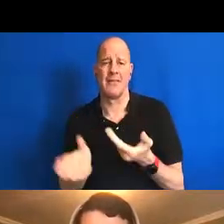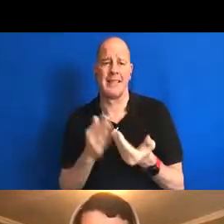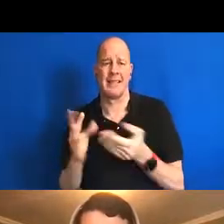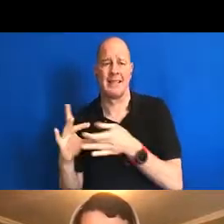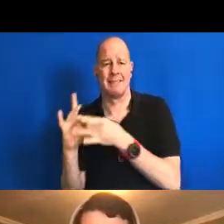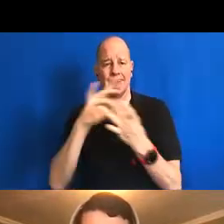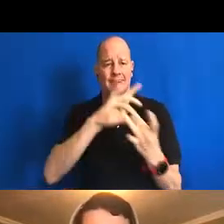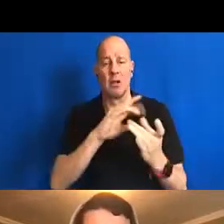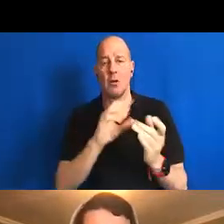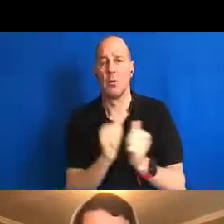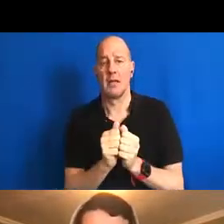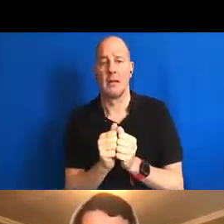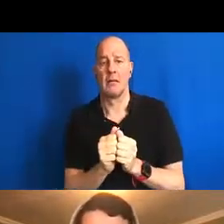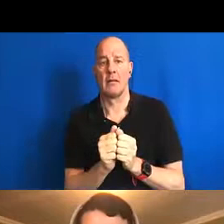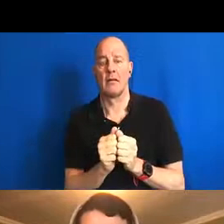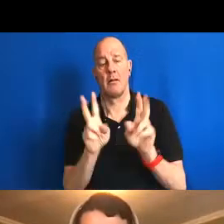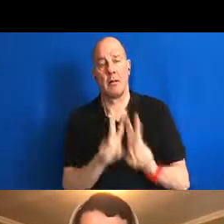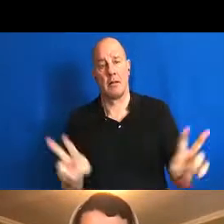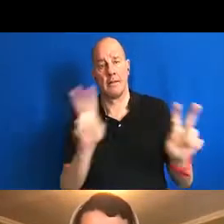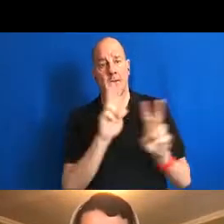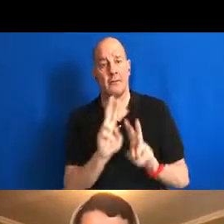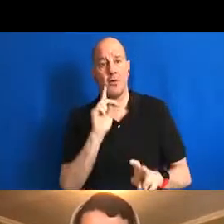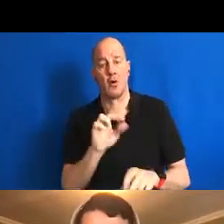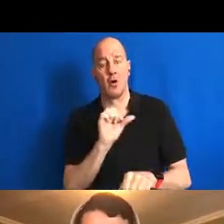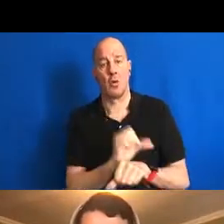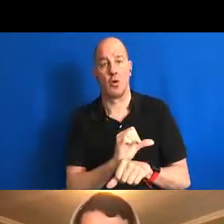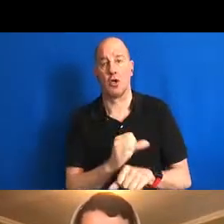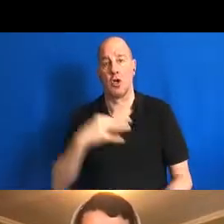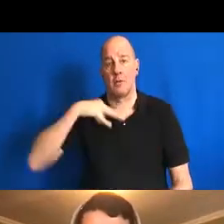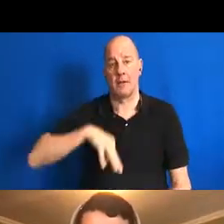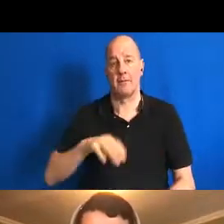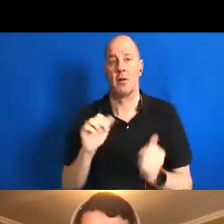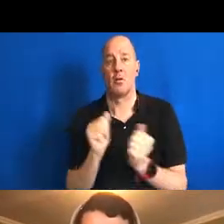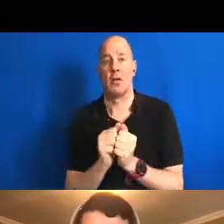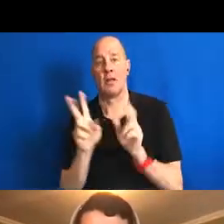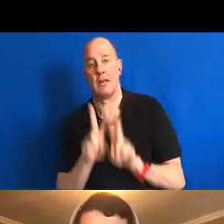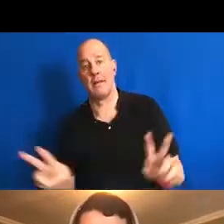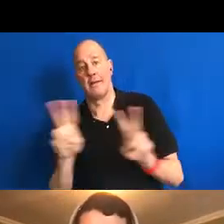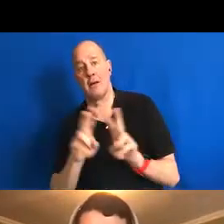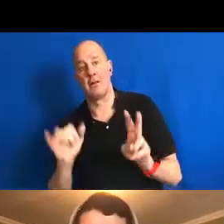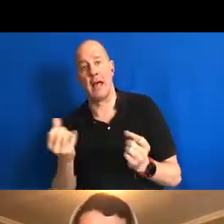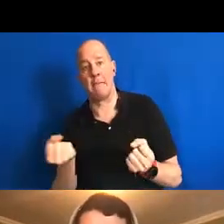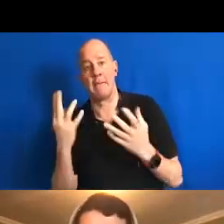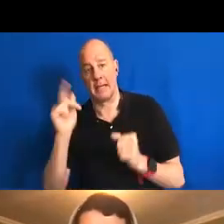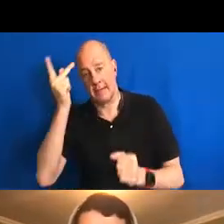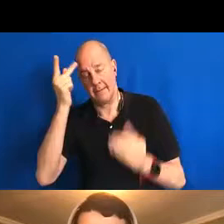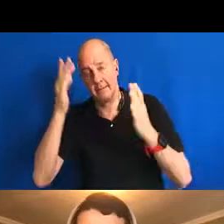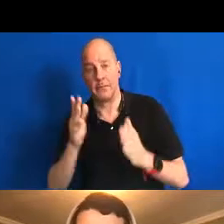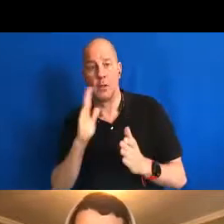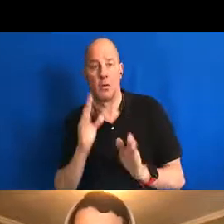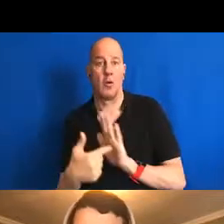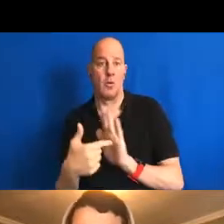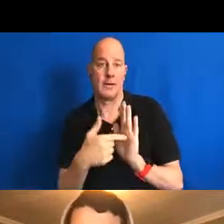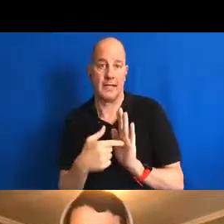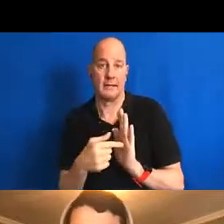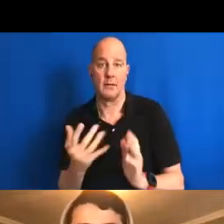values of and the benefits of worker-owned cooperatives with the values that many of those elected officials represent. So I just want to make sure I